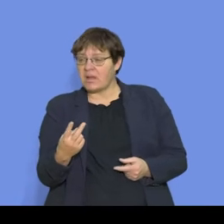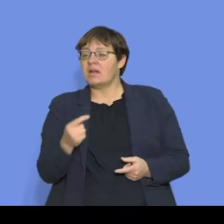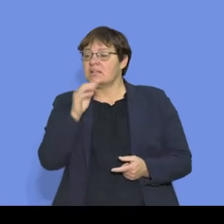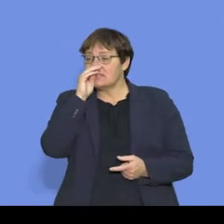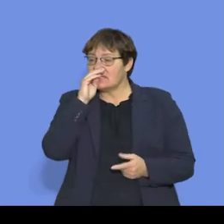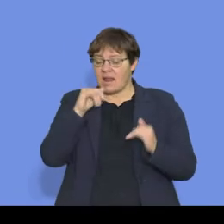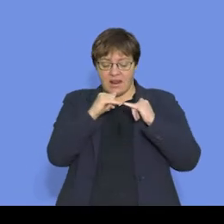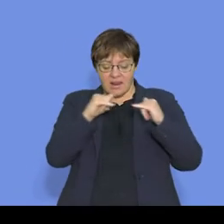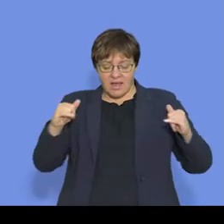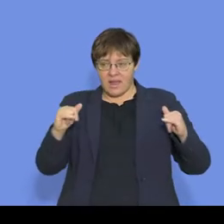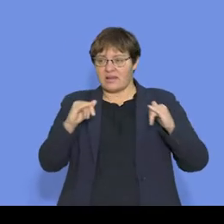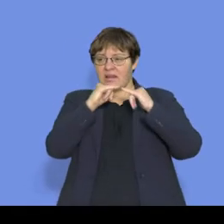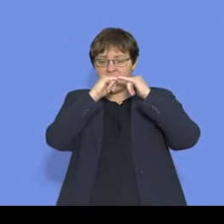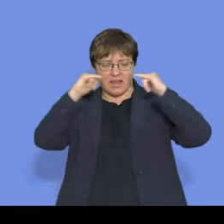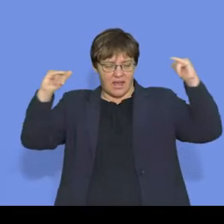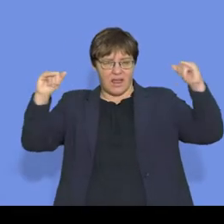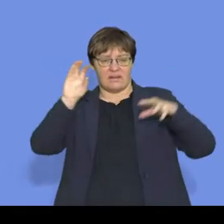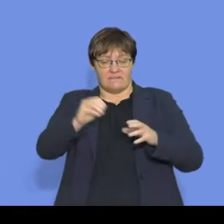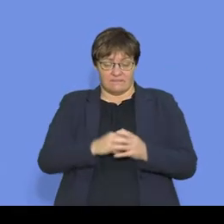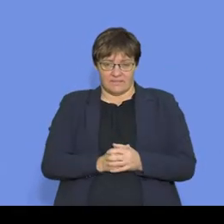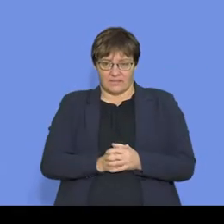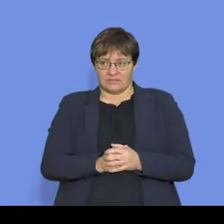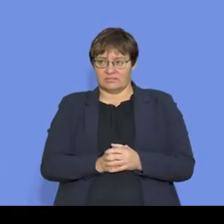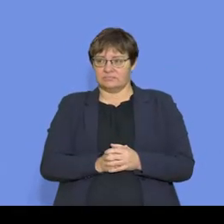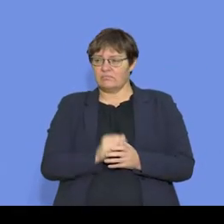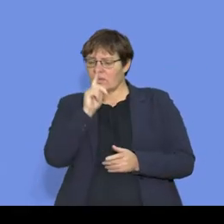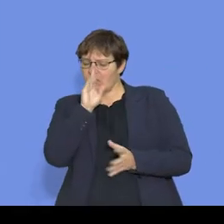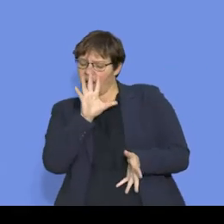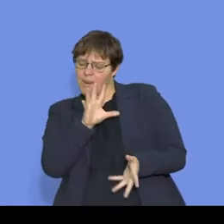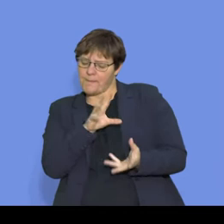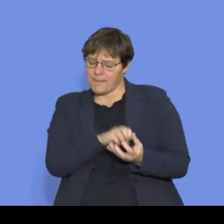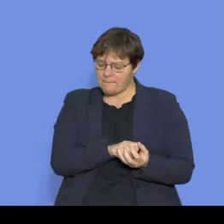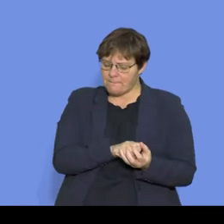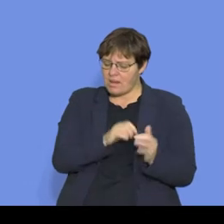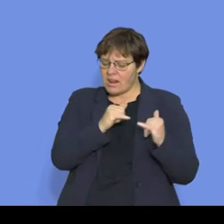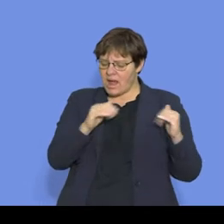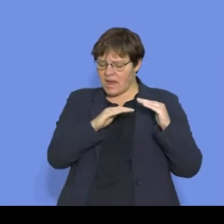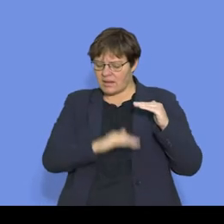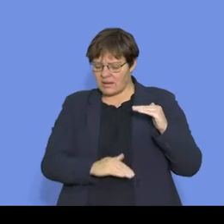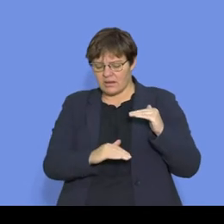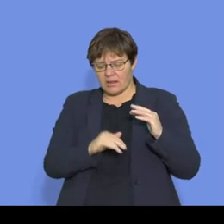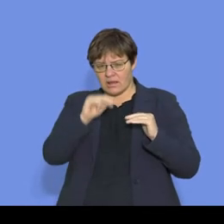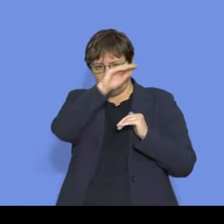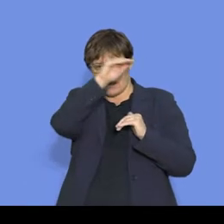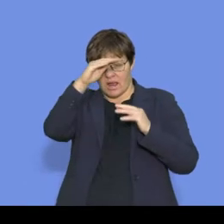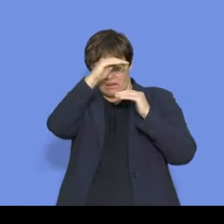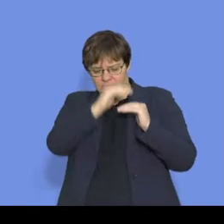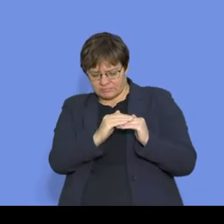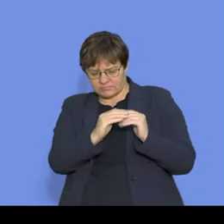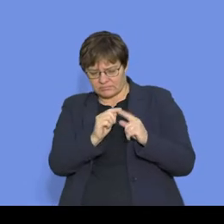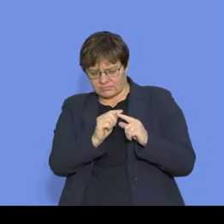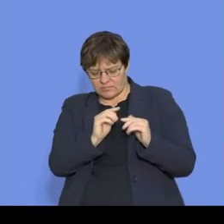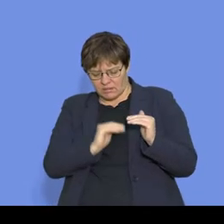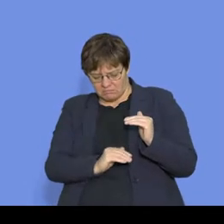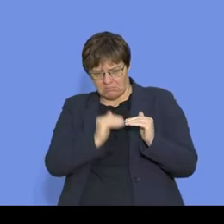their lines. And if we look at the animals below the line and the